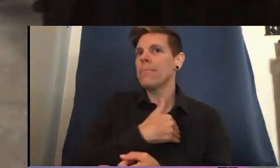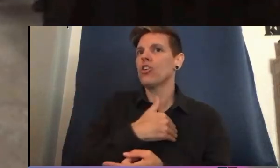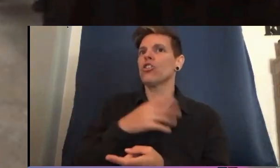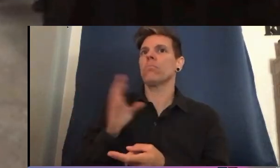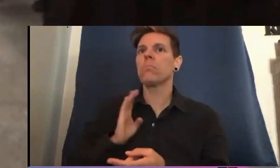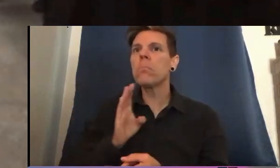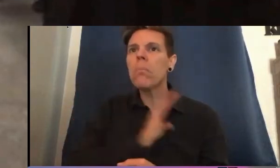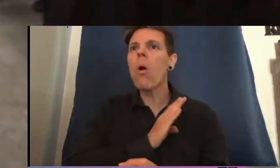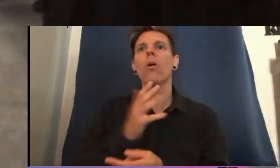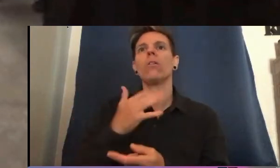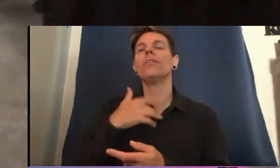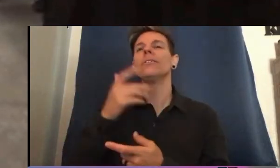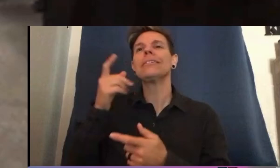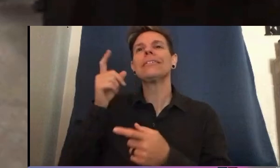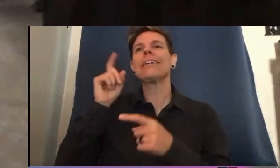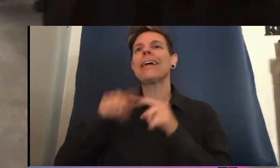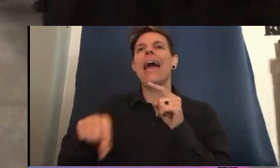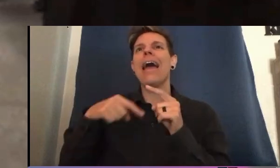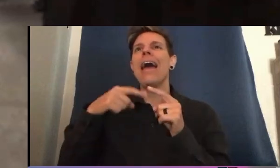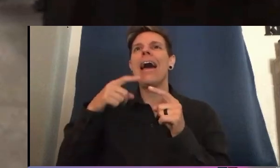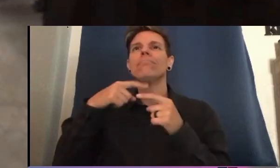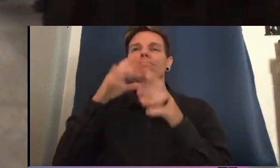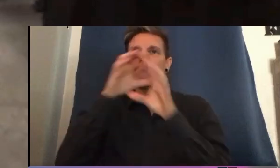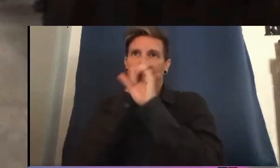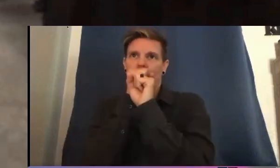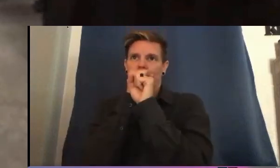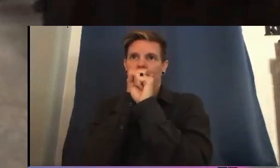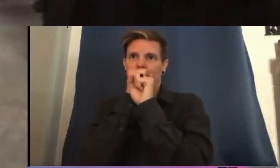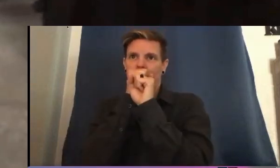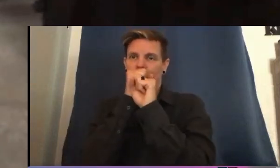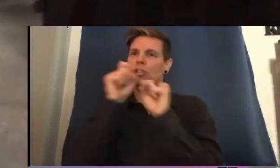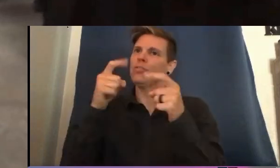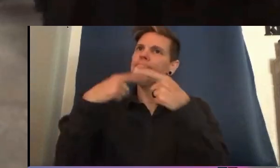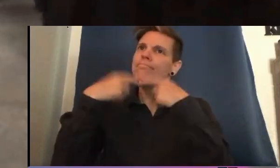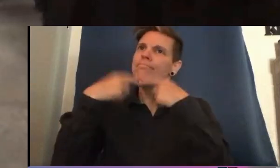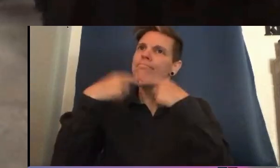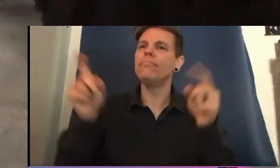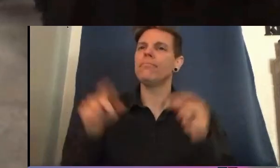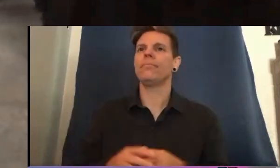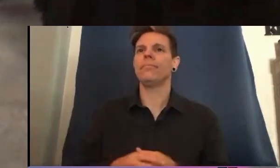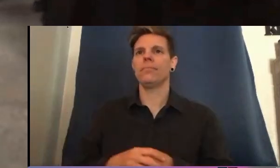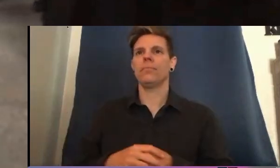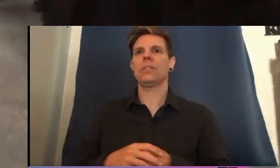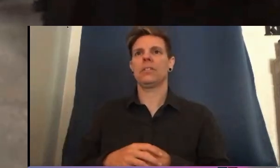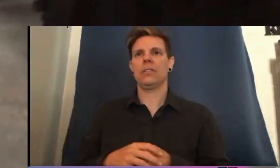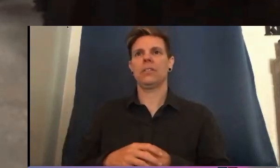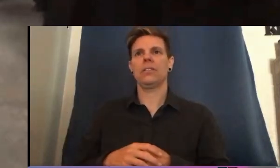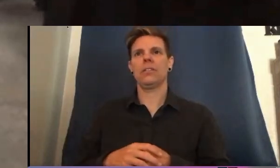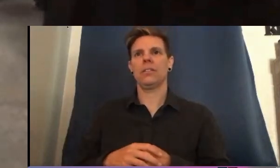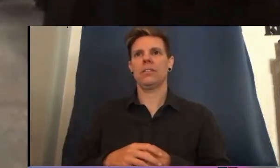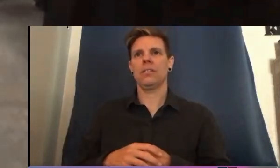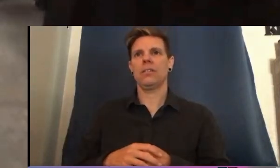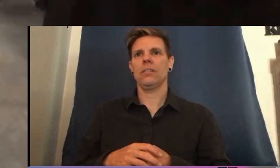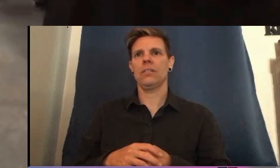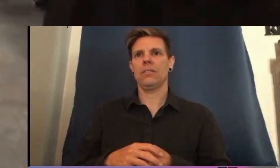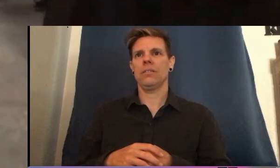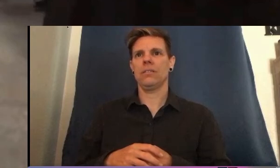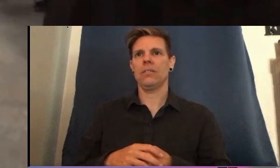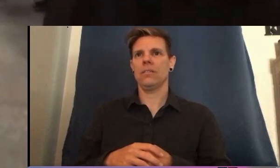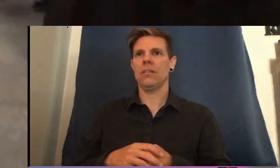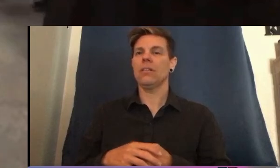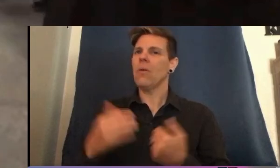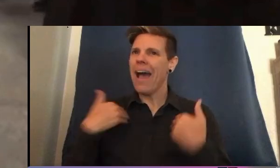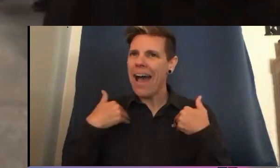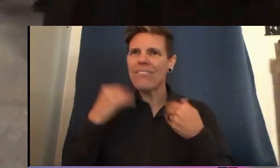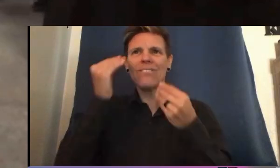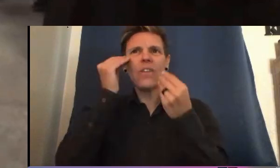This is just wrong. If you want to make comments to the Board of Health, we have that section on the website, a public health